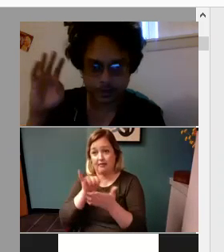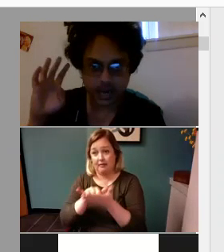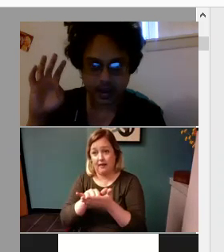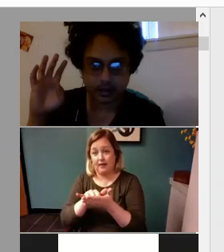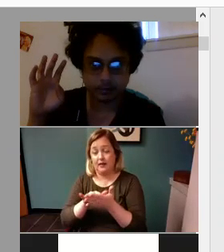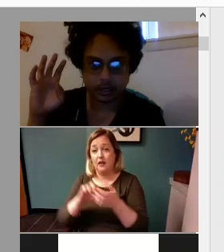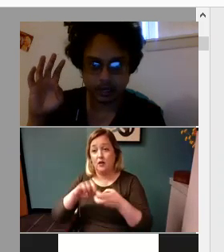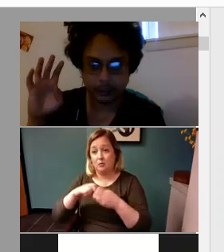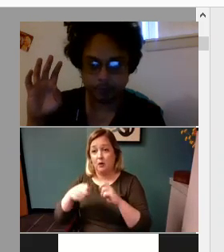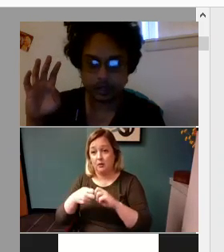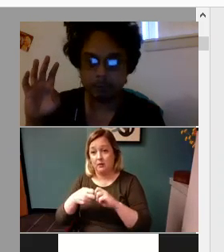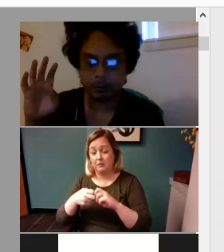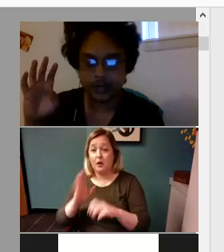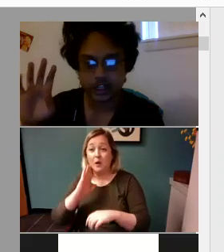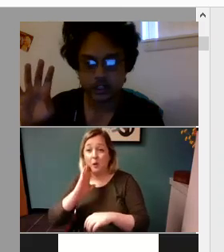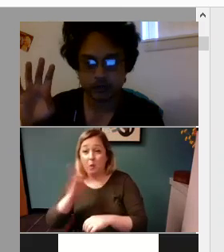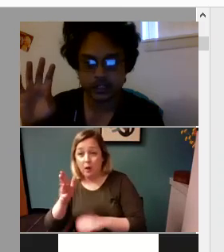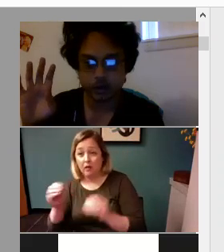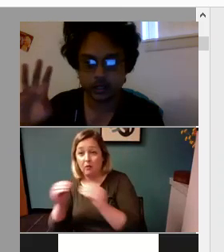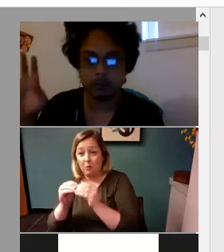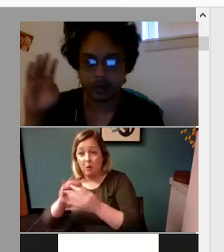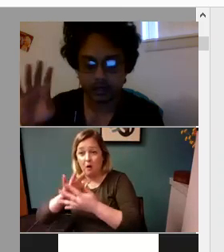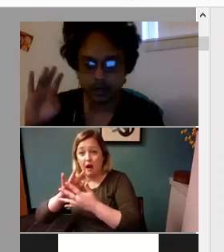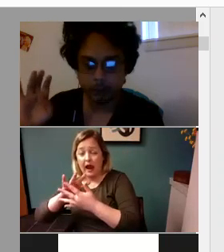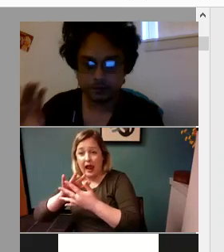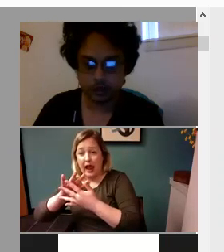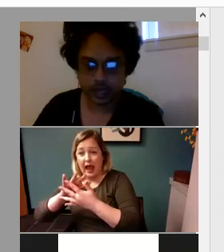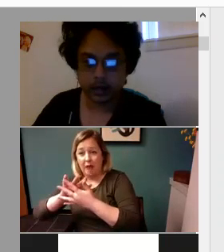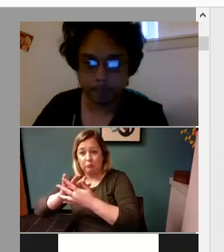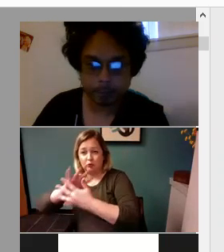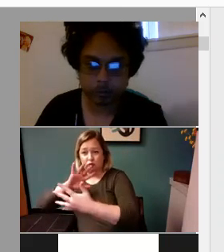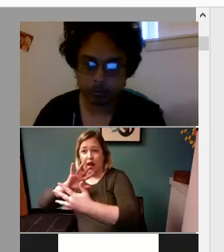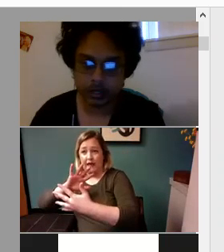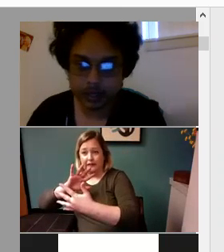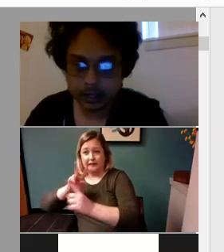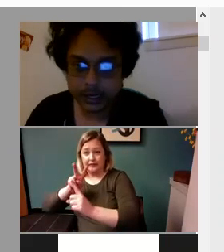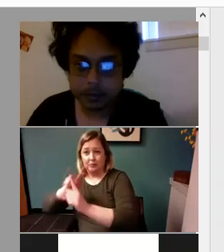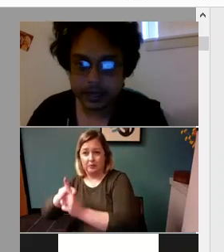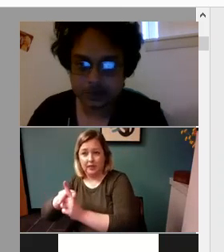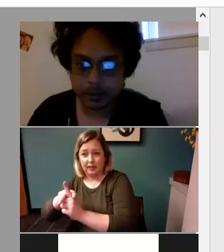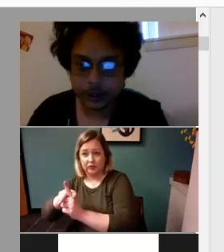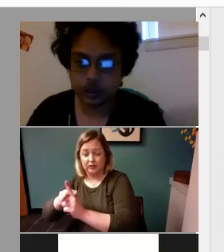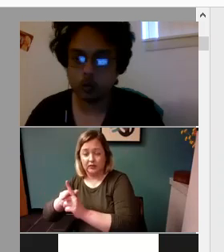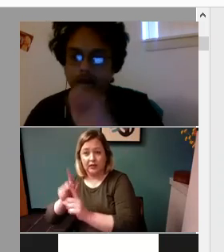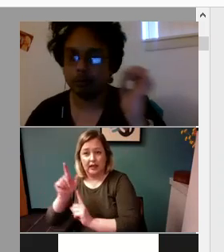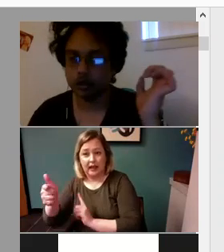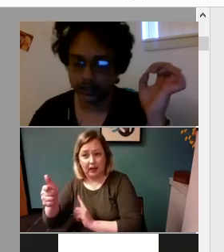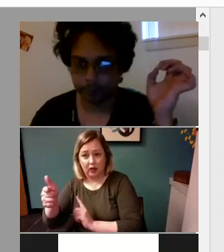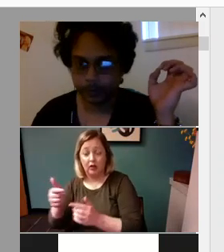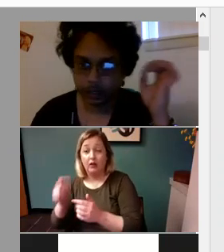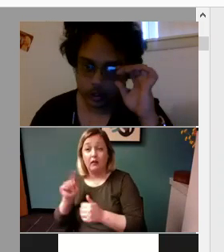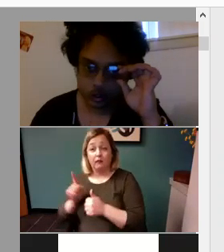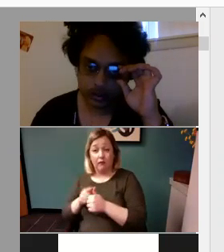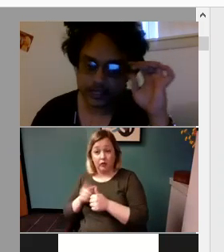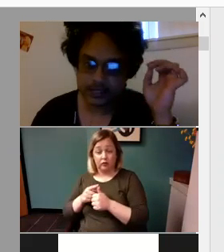more abstract implementations of this algorithm, but before that, let me explain to you one more